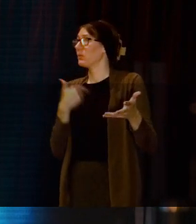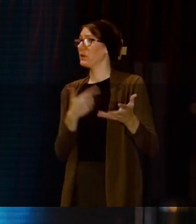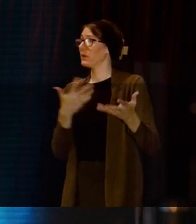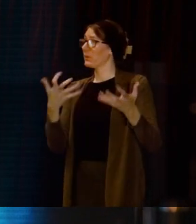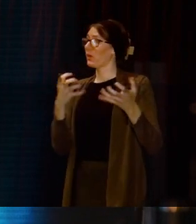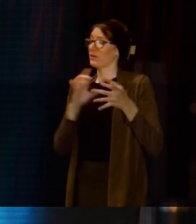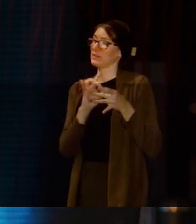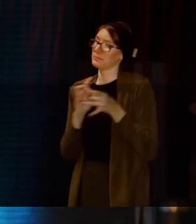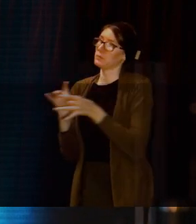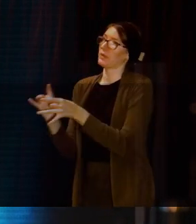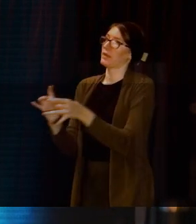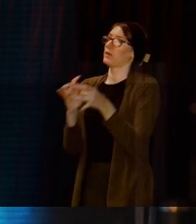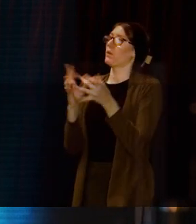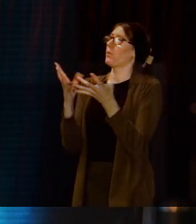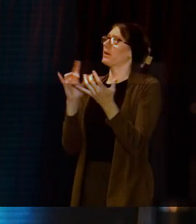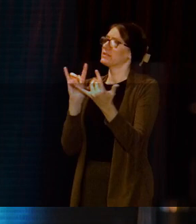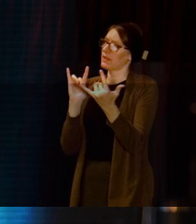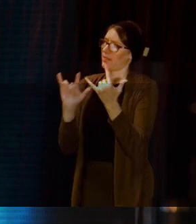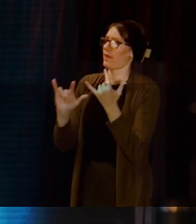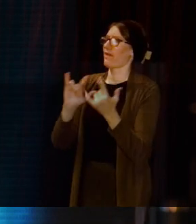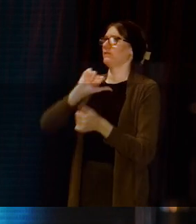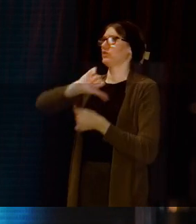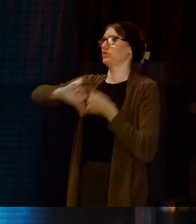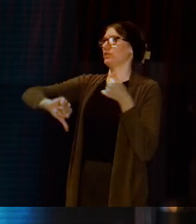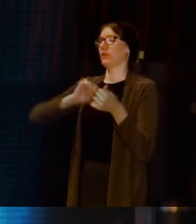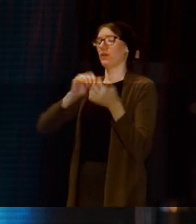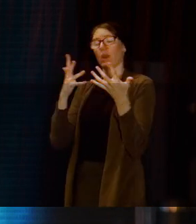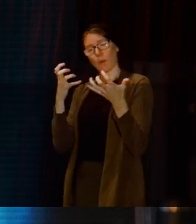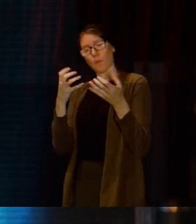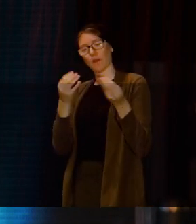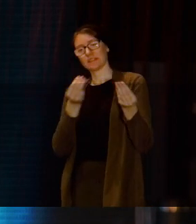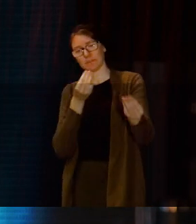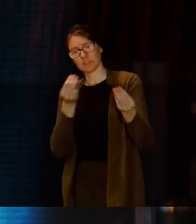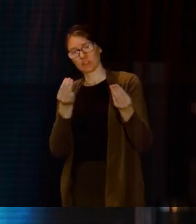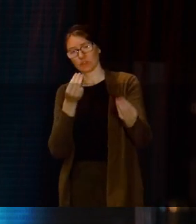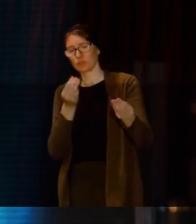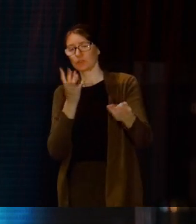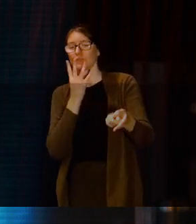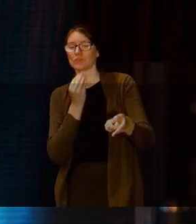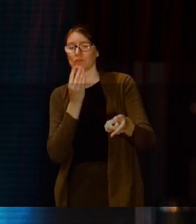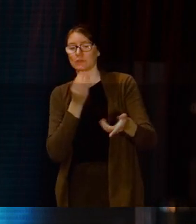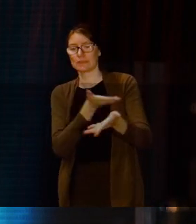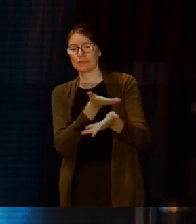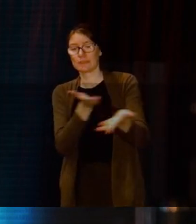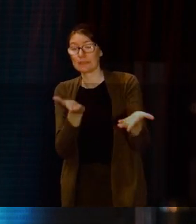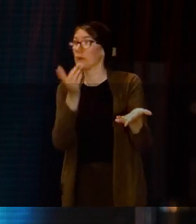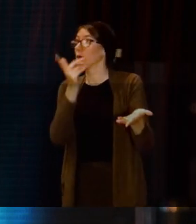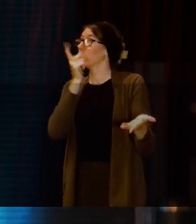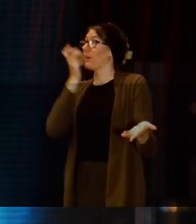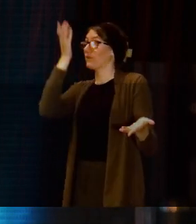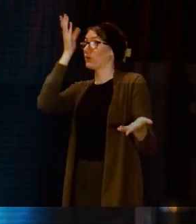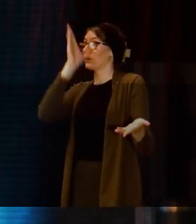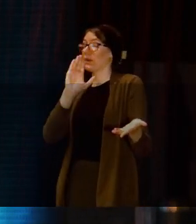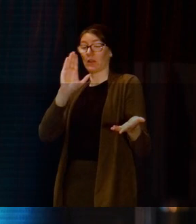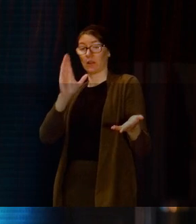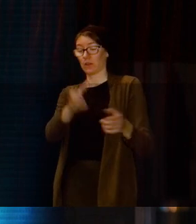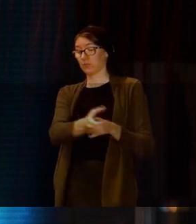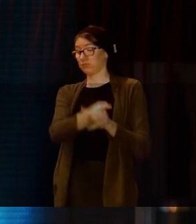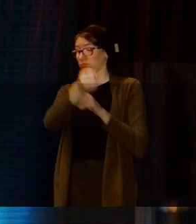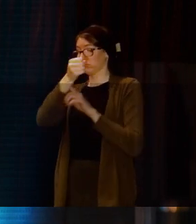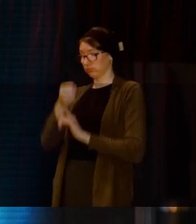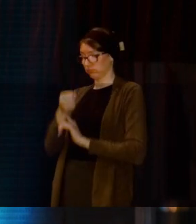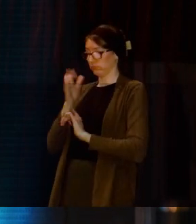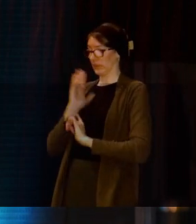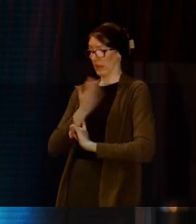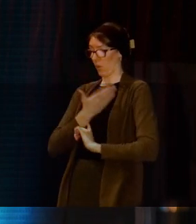to be united, we want to be loving, and we'll want to seek to minister to those Jews, whoever God puts in our path.